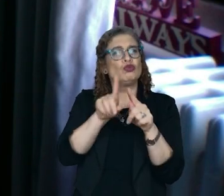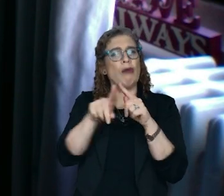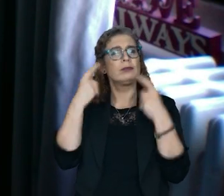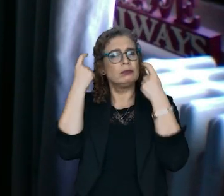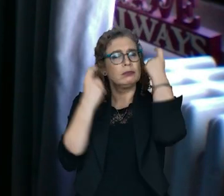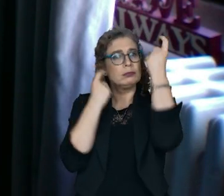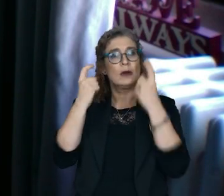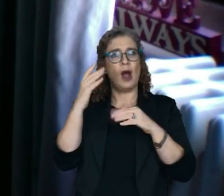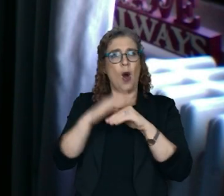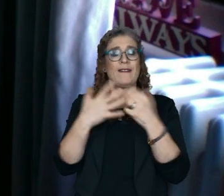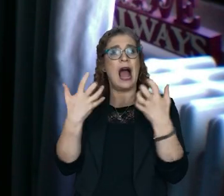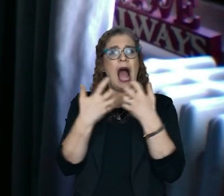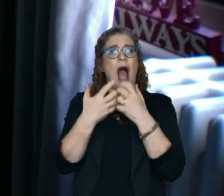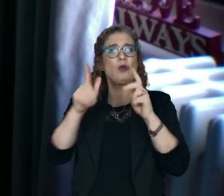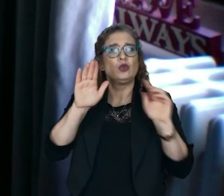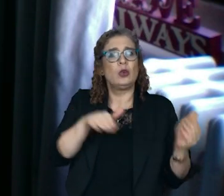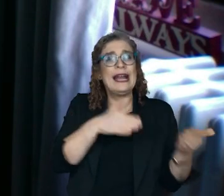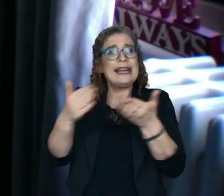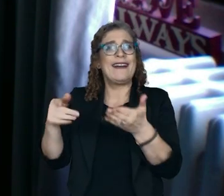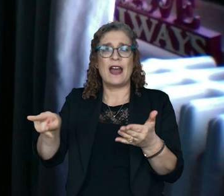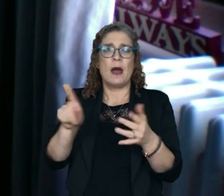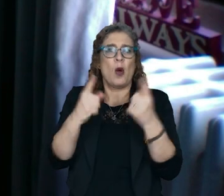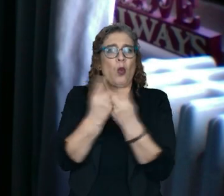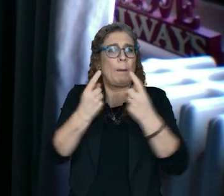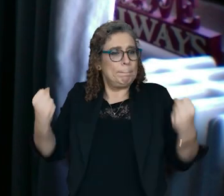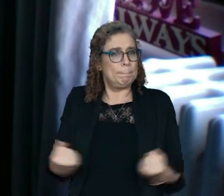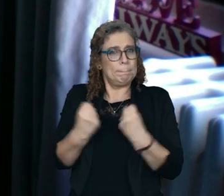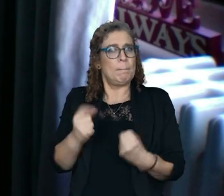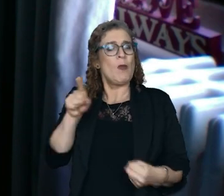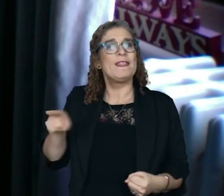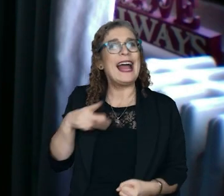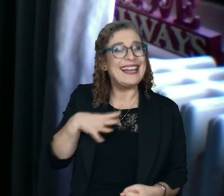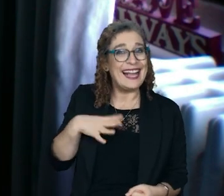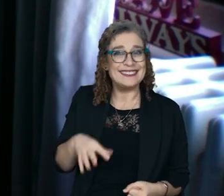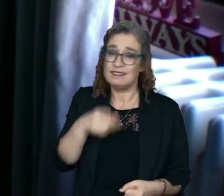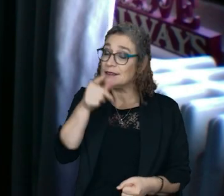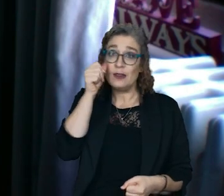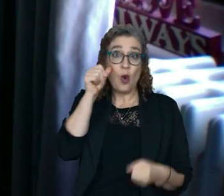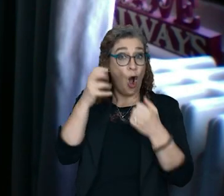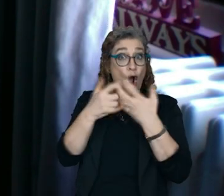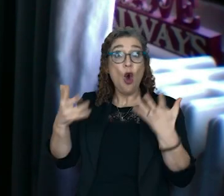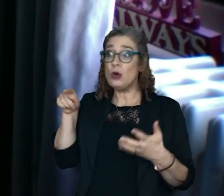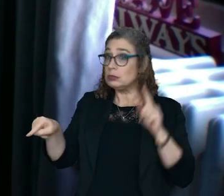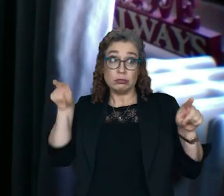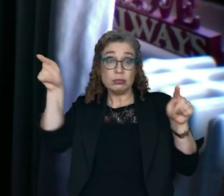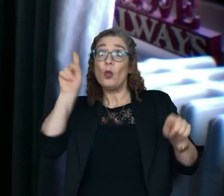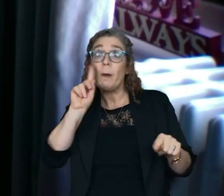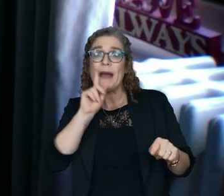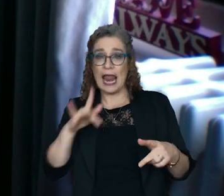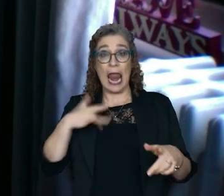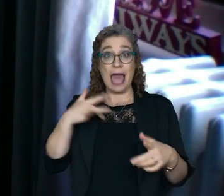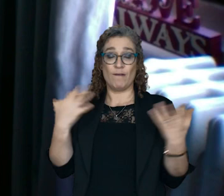that need for equipping, bearing in mind that these women often live in conflict or